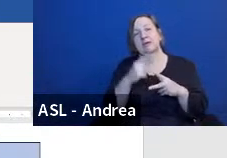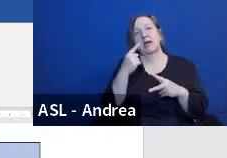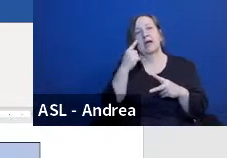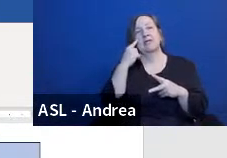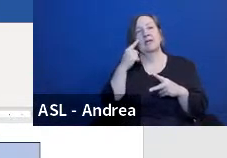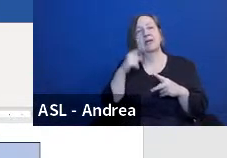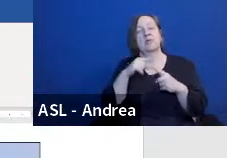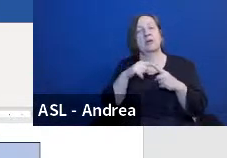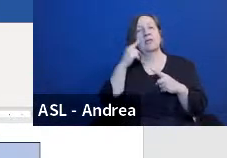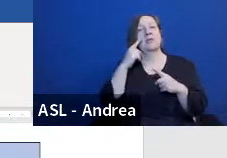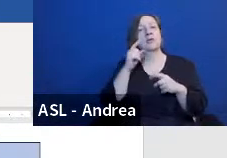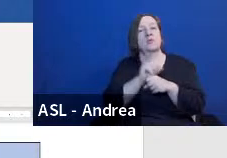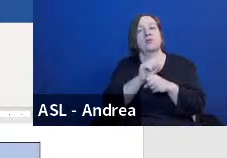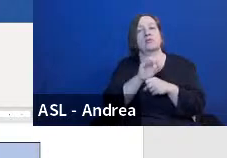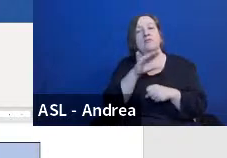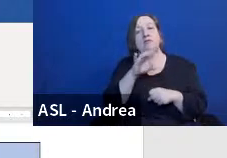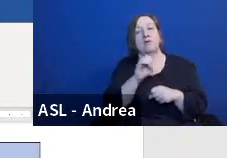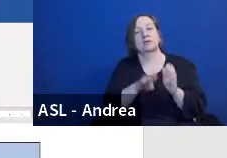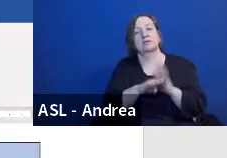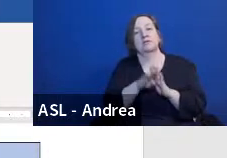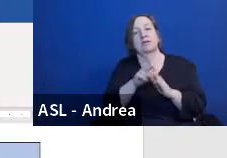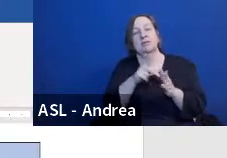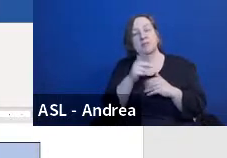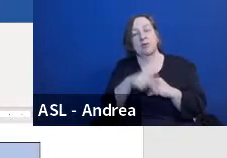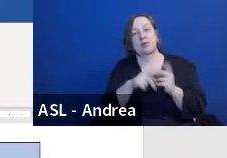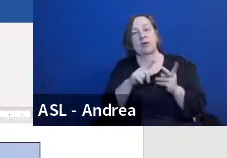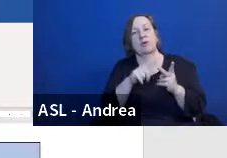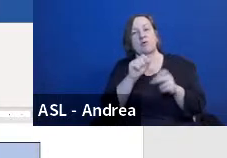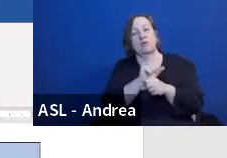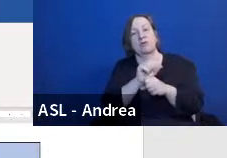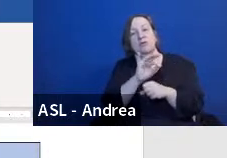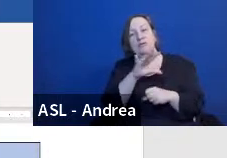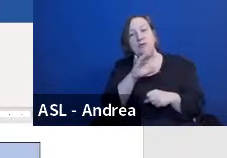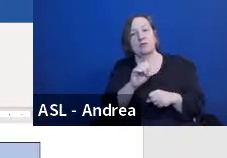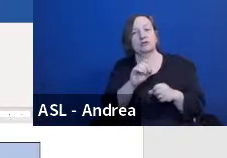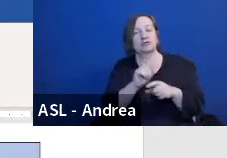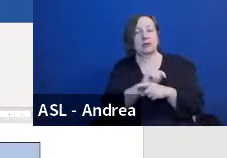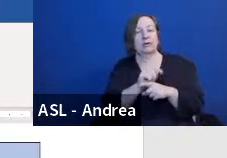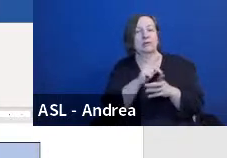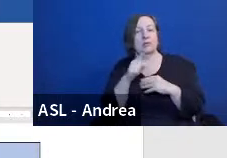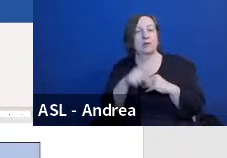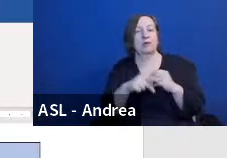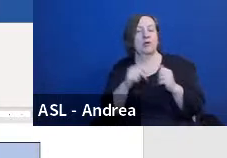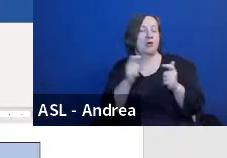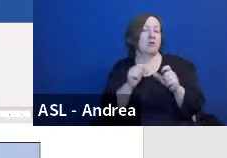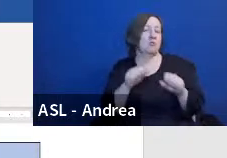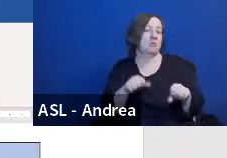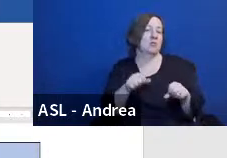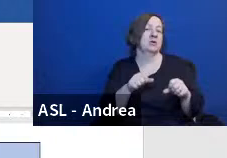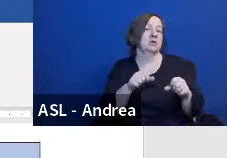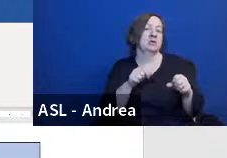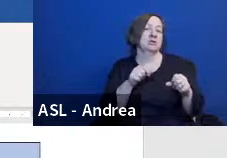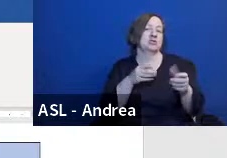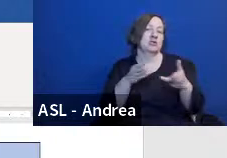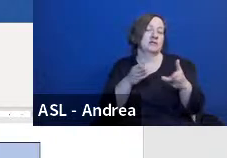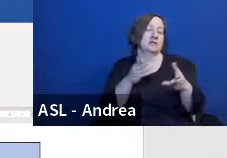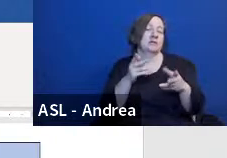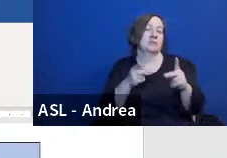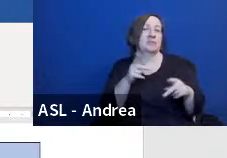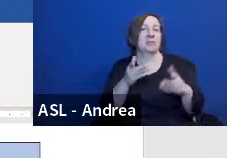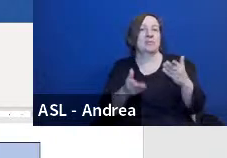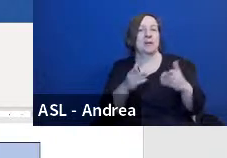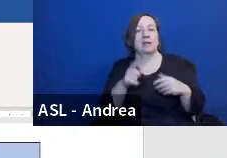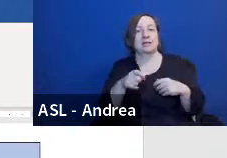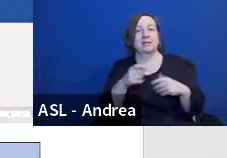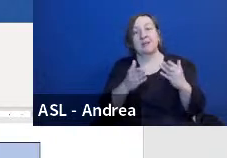when you think of workforce development programs or workforce training programs, and all of the potential wraparound services new workers might need, workforce housing might